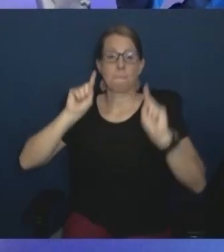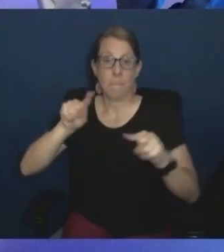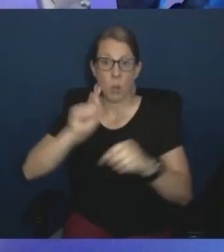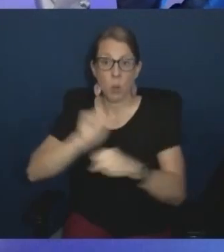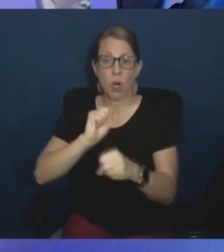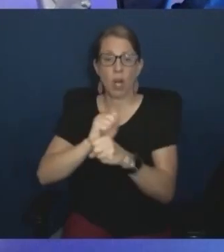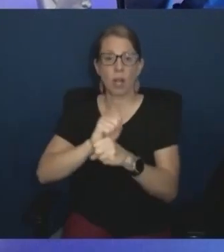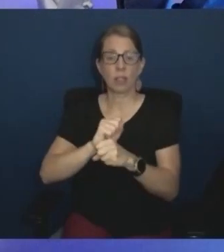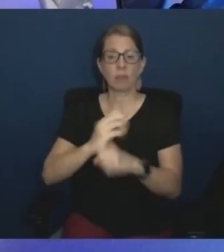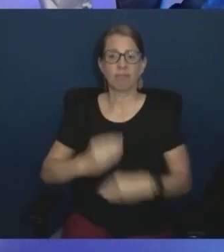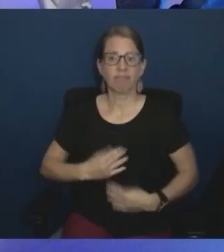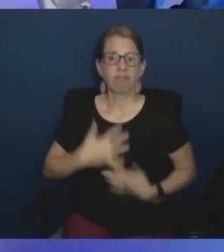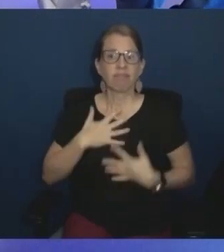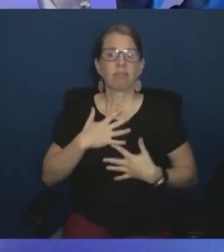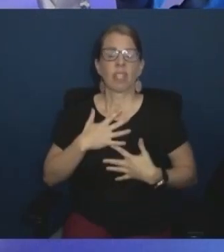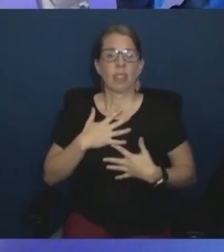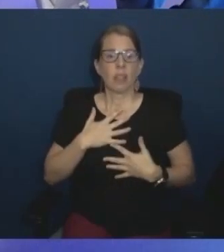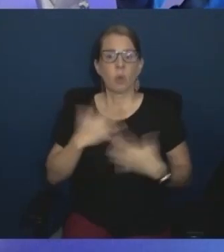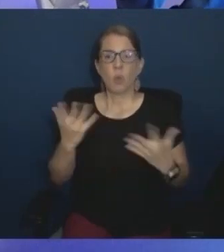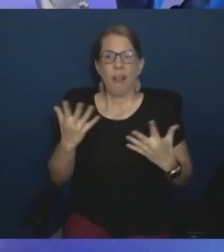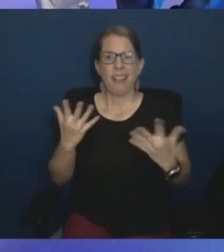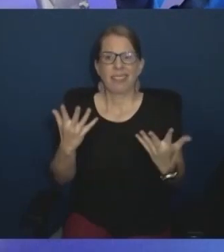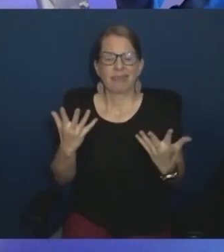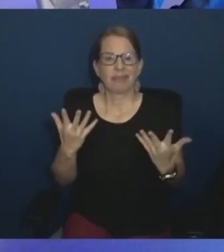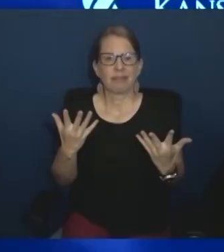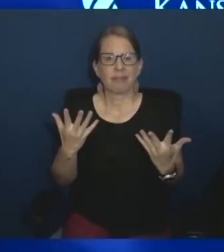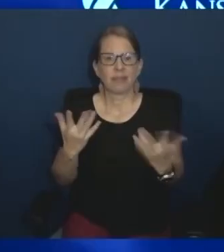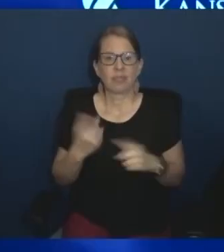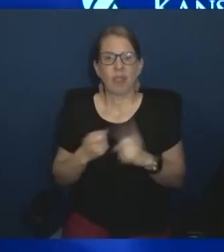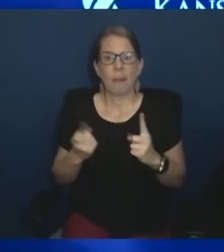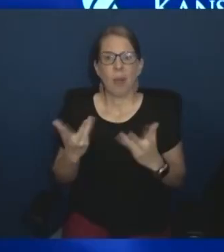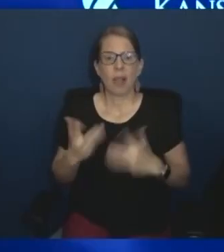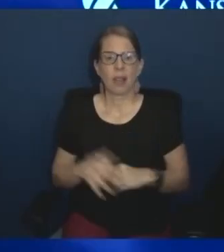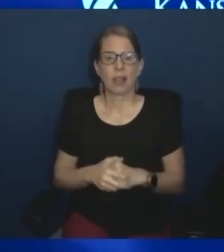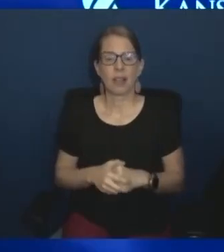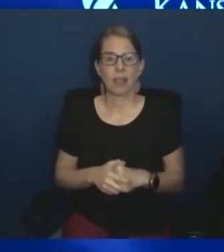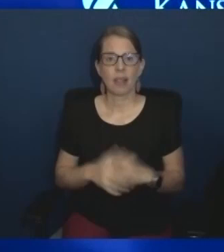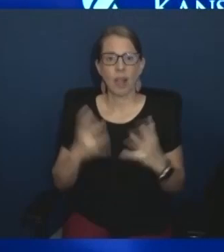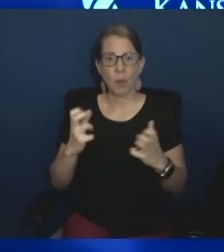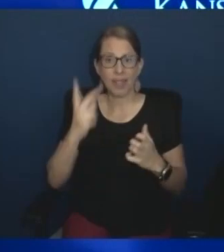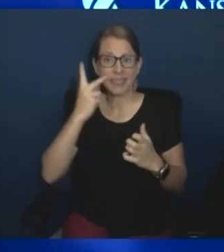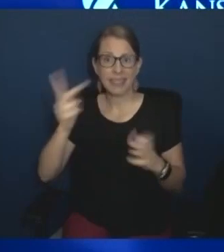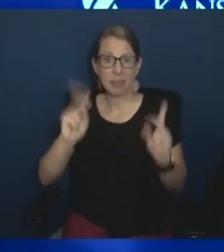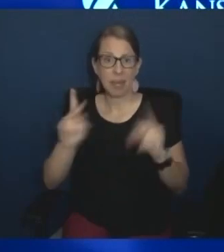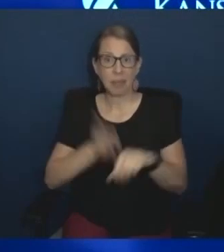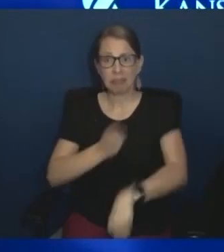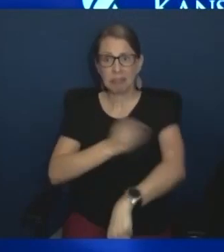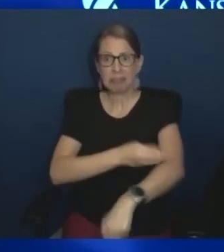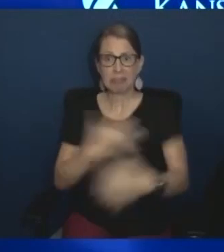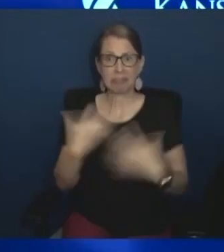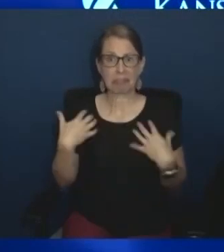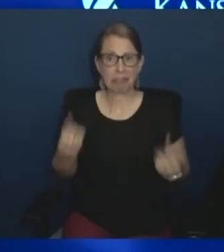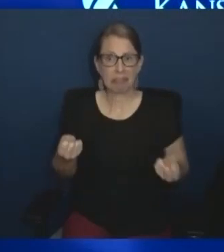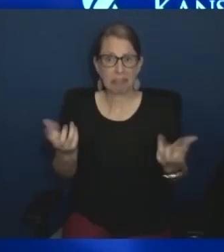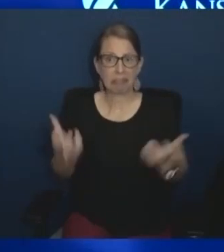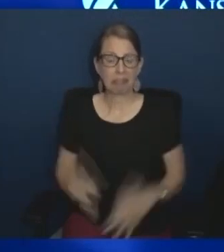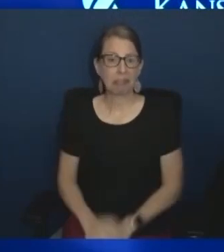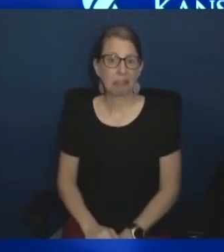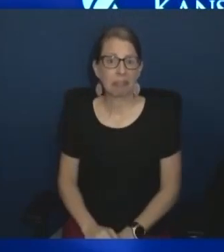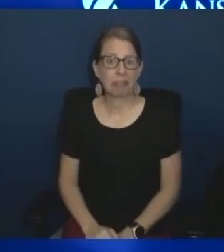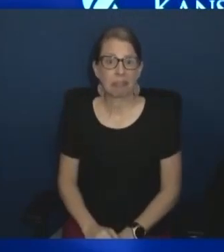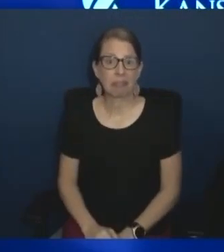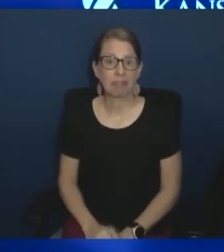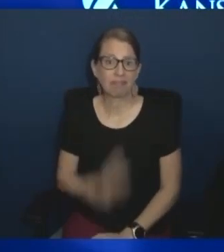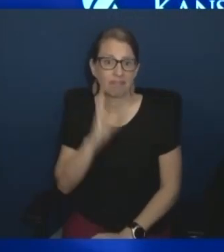you? What's that fire like? Just want to see people get better, and I just,